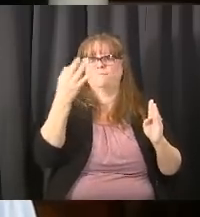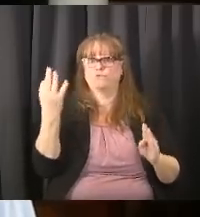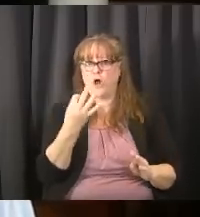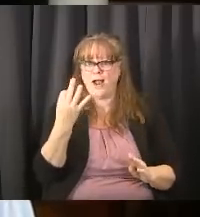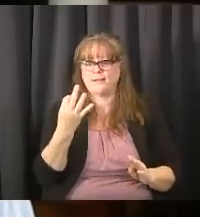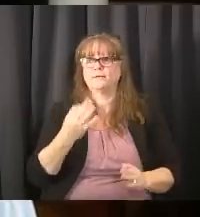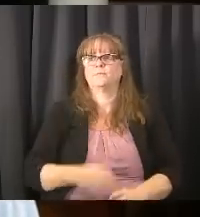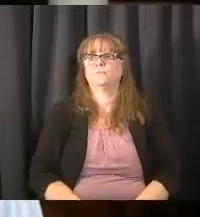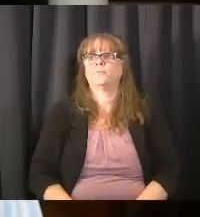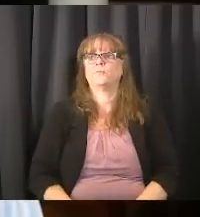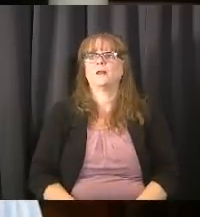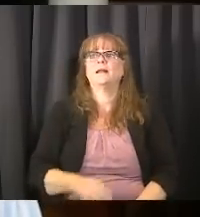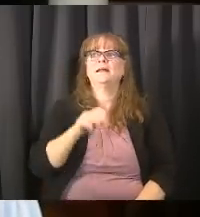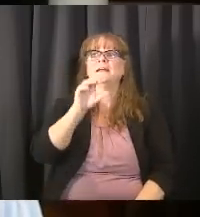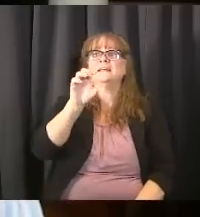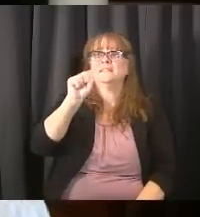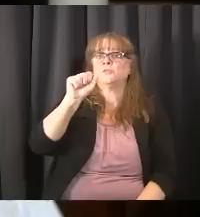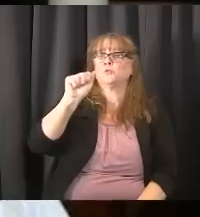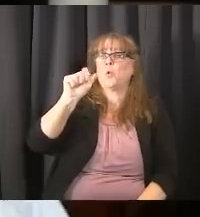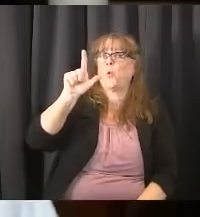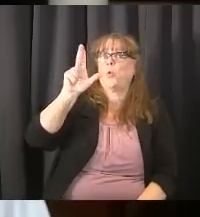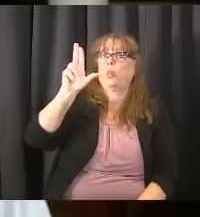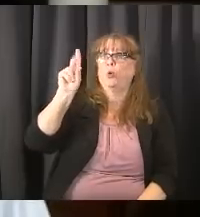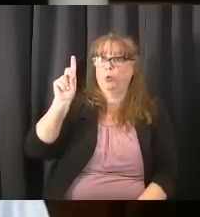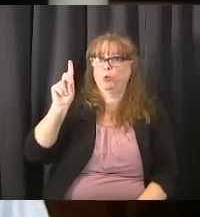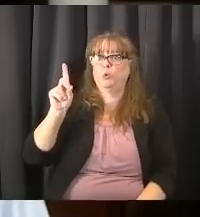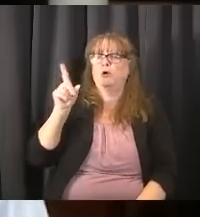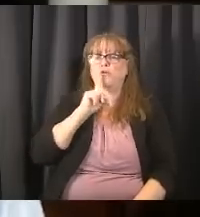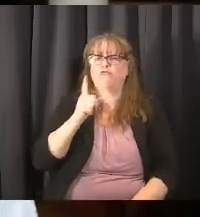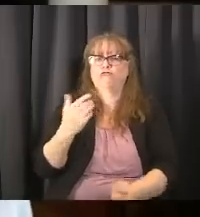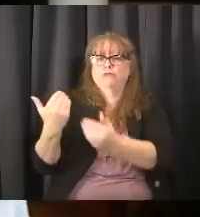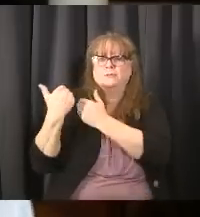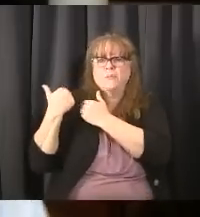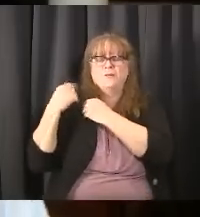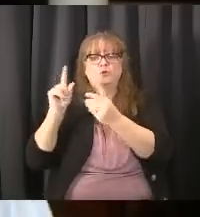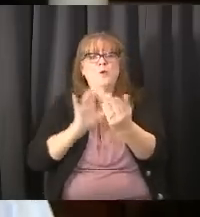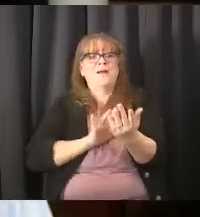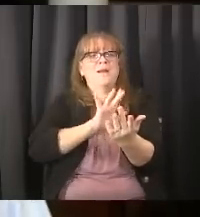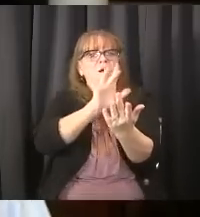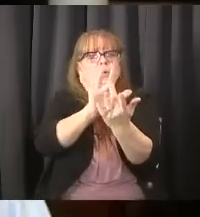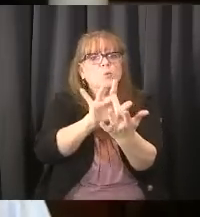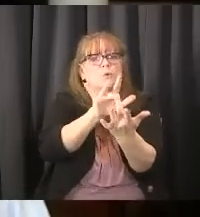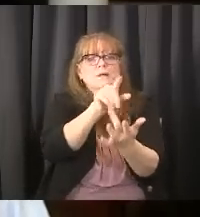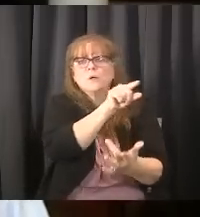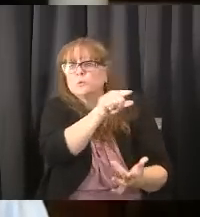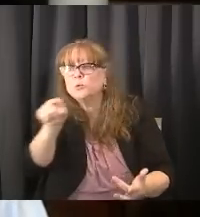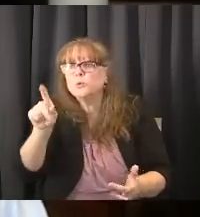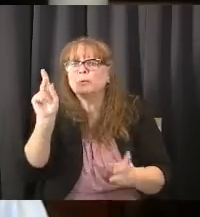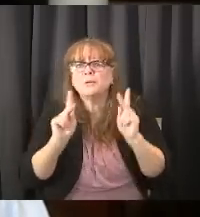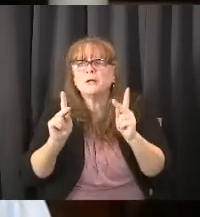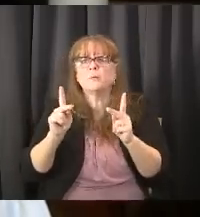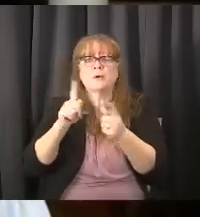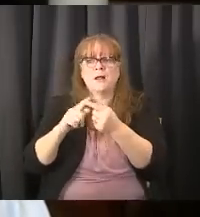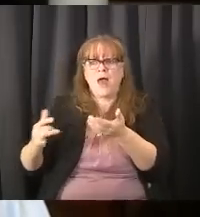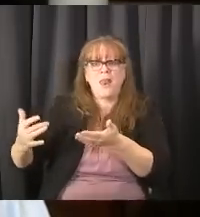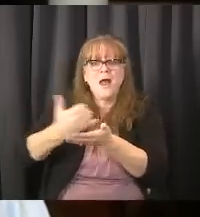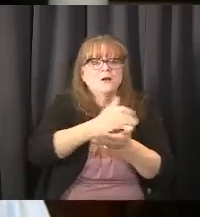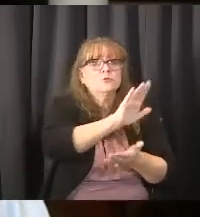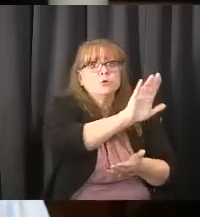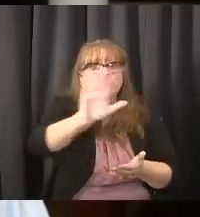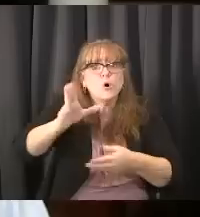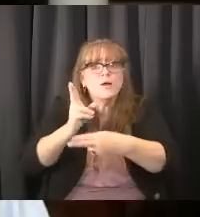the outreach and getting the individuals' names, and then we are going to get that over to UCHealth. They'll do the scheduling and